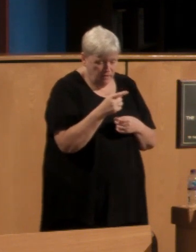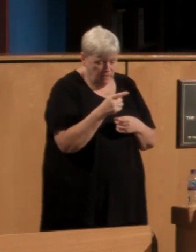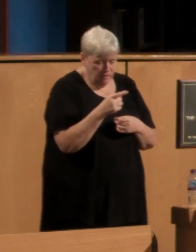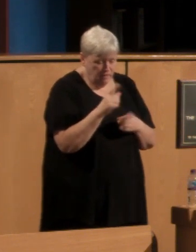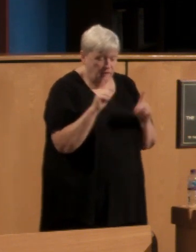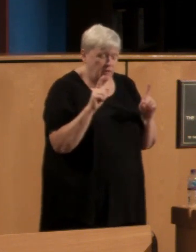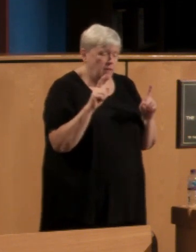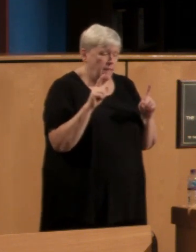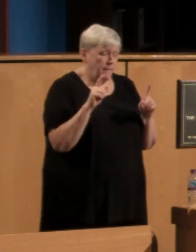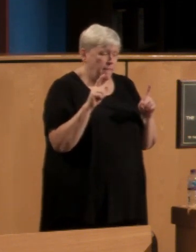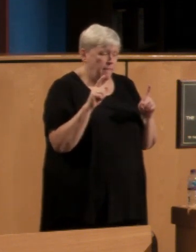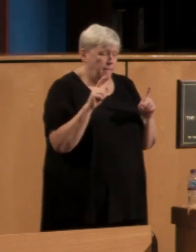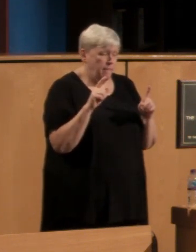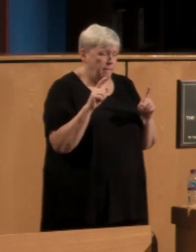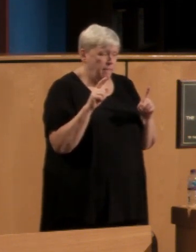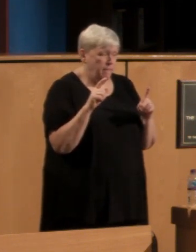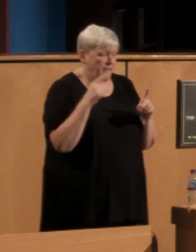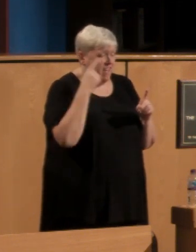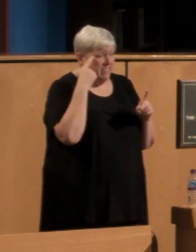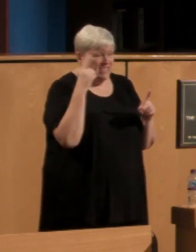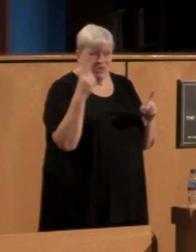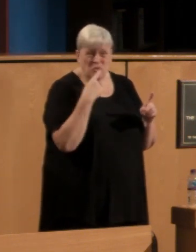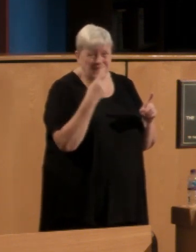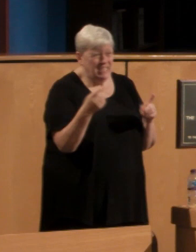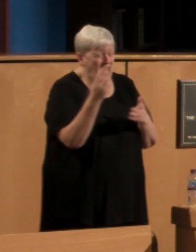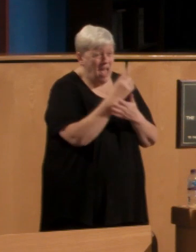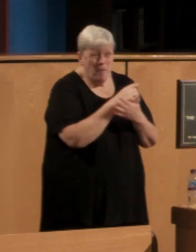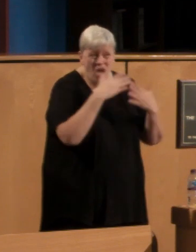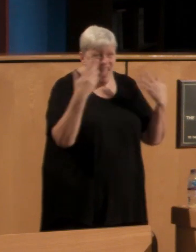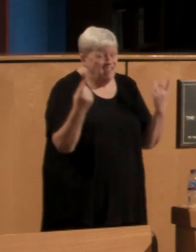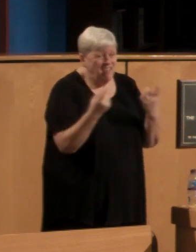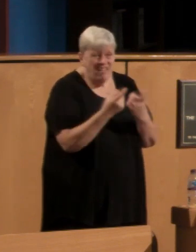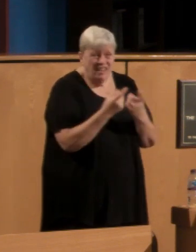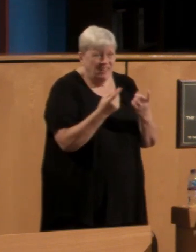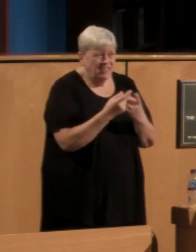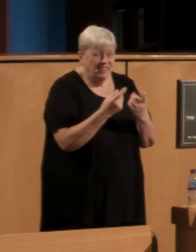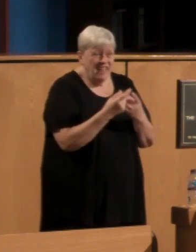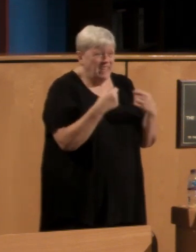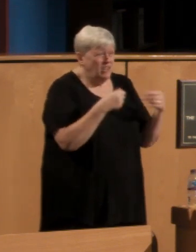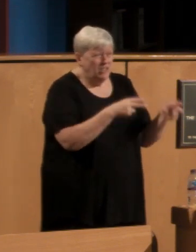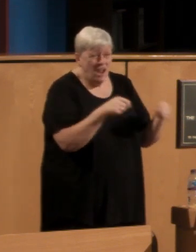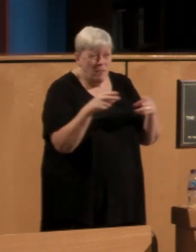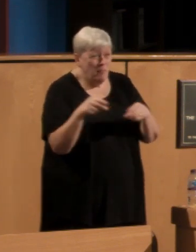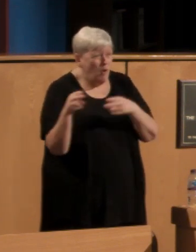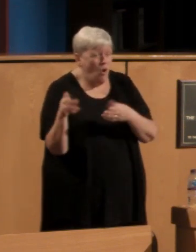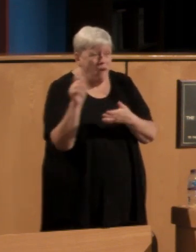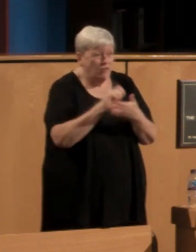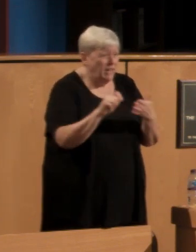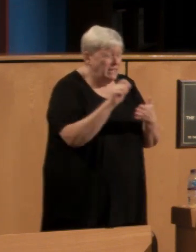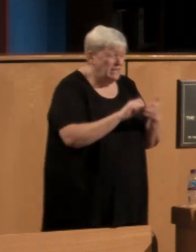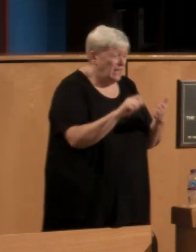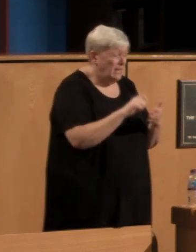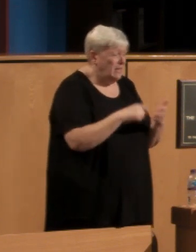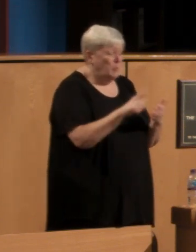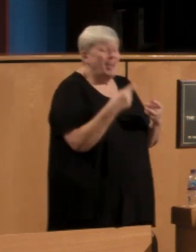but basically I think you can say that about any genre, including literary fiction. There's obviously aspects of that in any genre. But as I